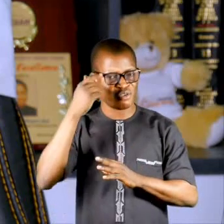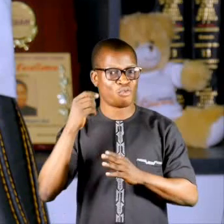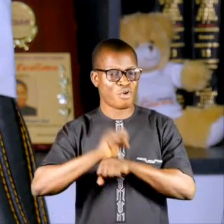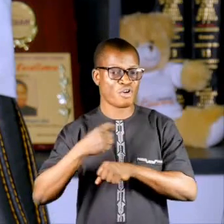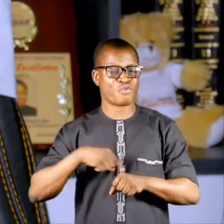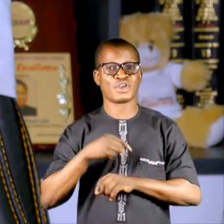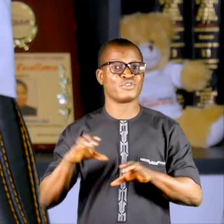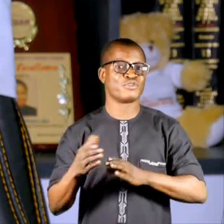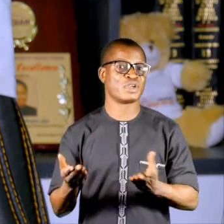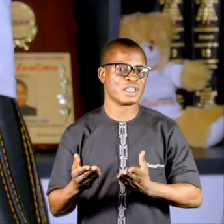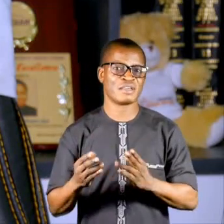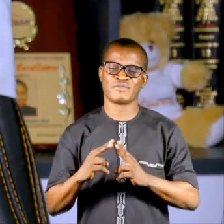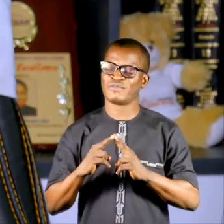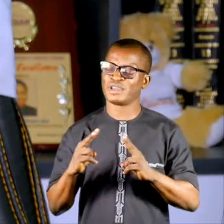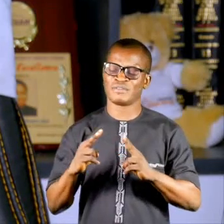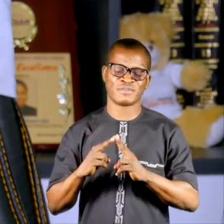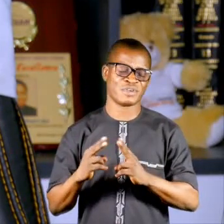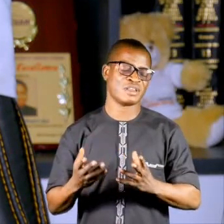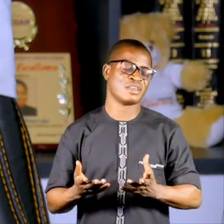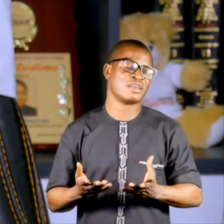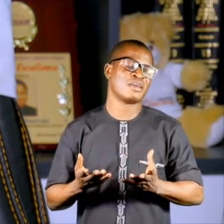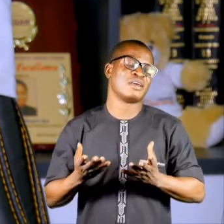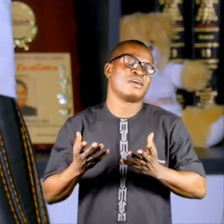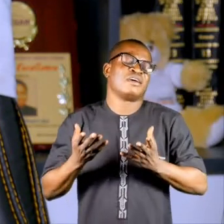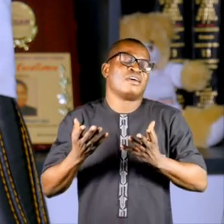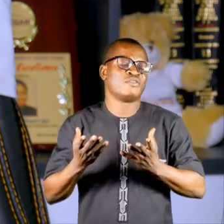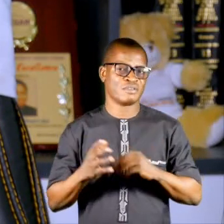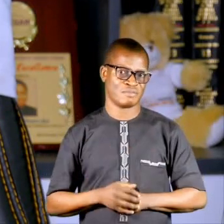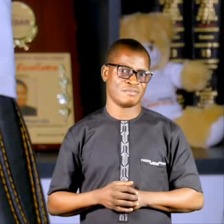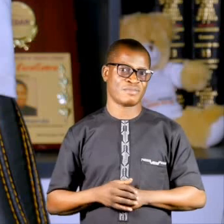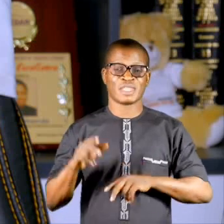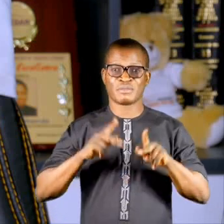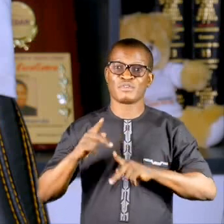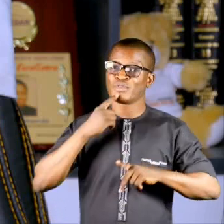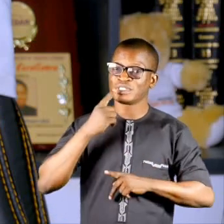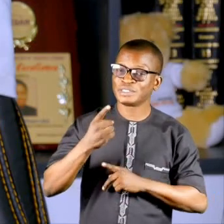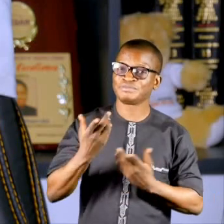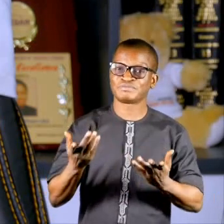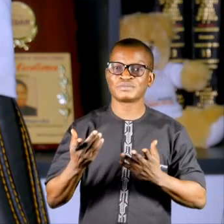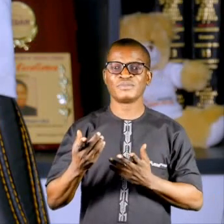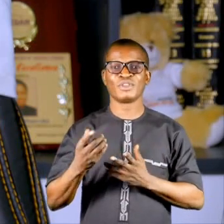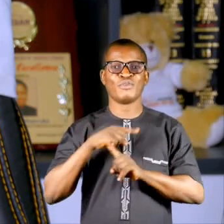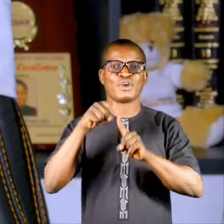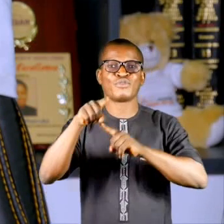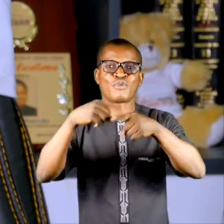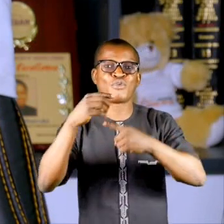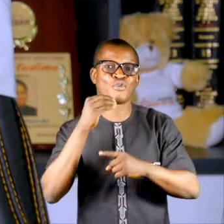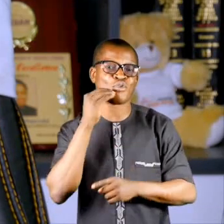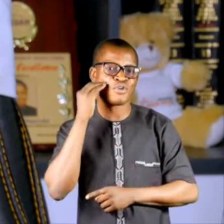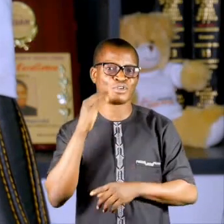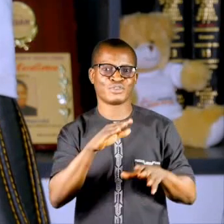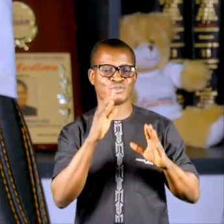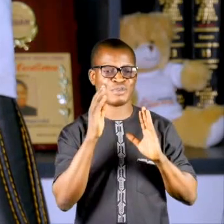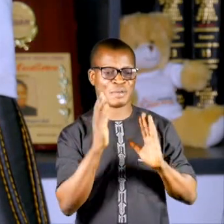work we do here is very draining. People say, you know, when you go home, you